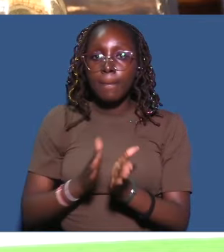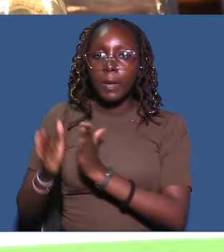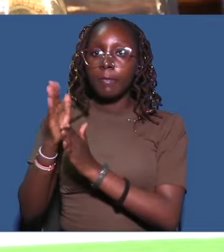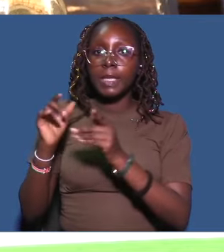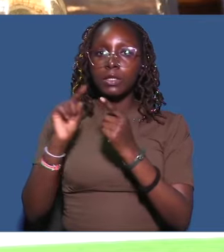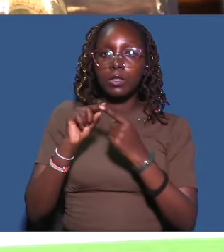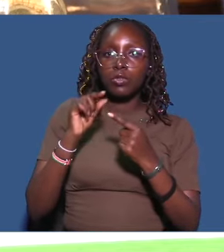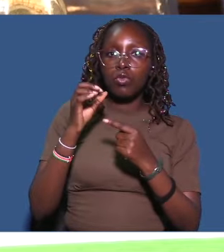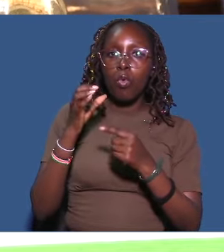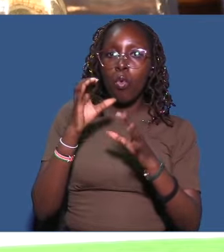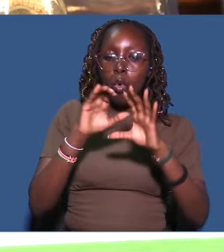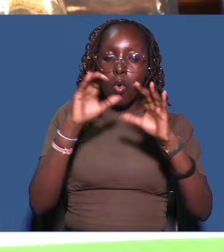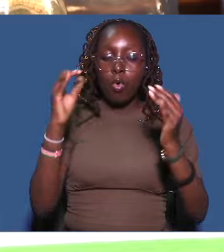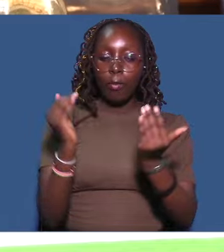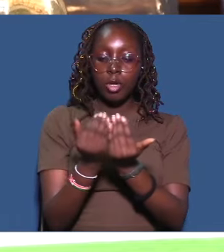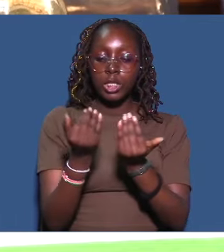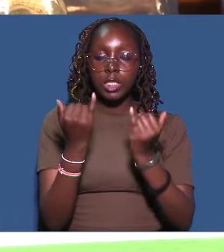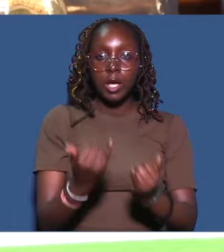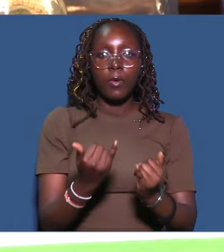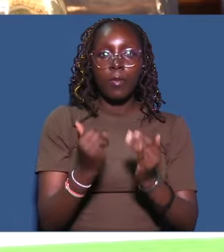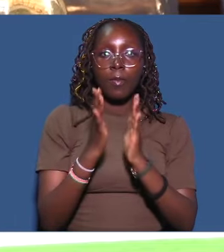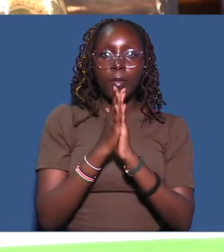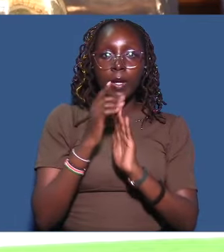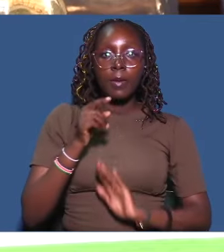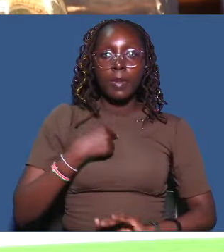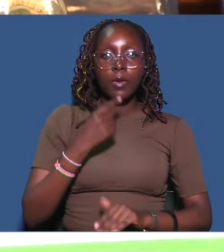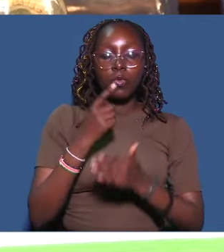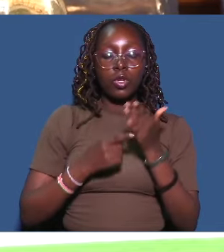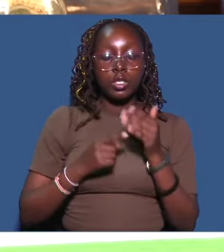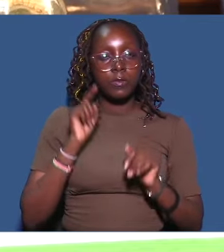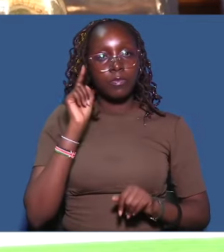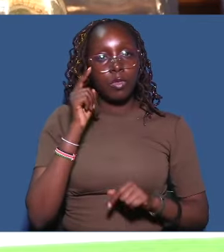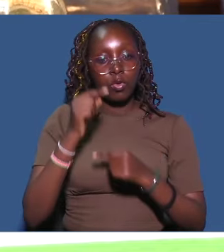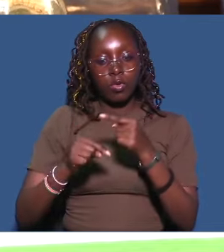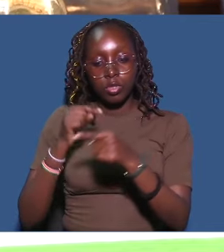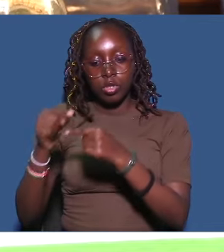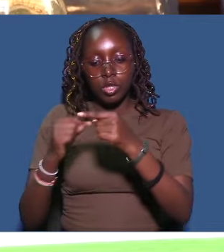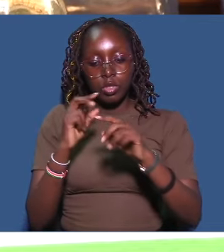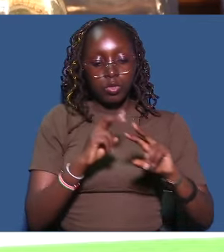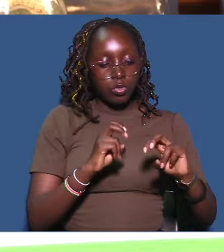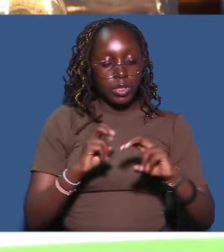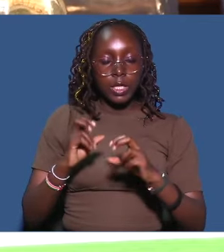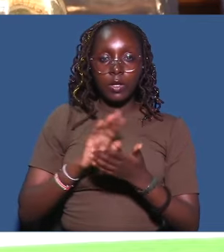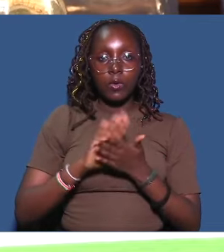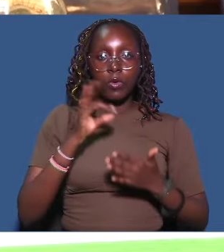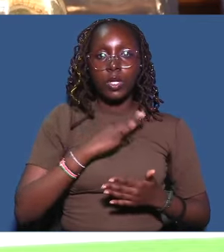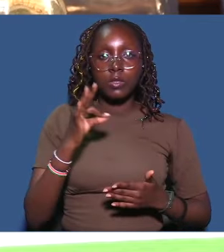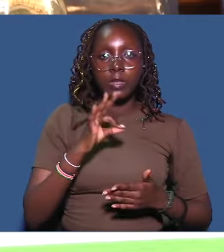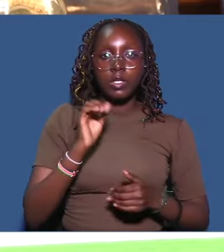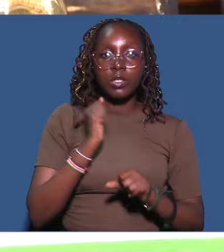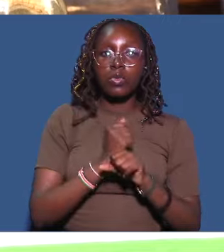of faith. So my prayer is that you continue to seek the Holy Spirit presence. How do you do